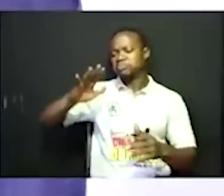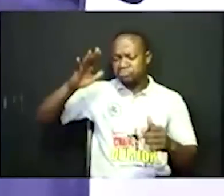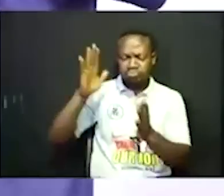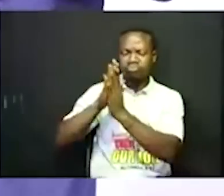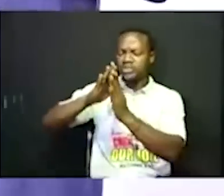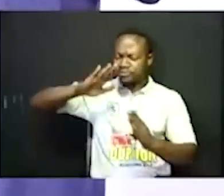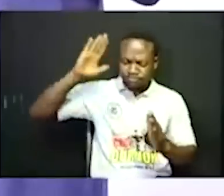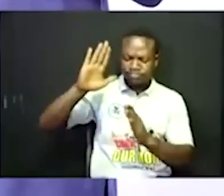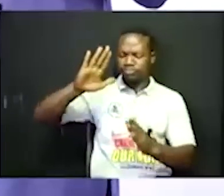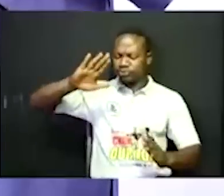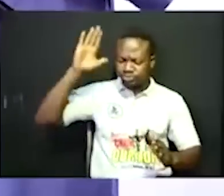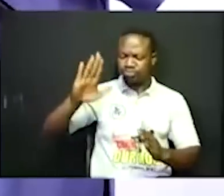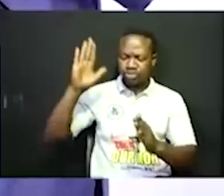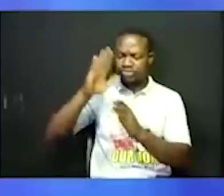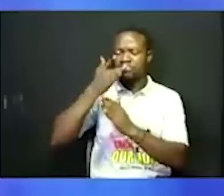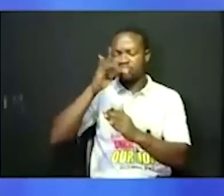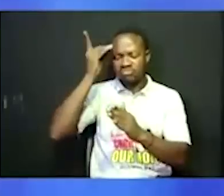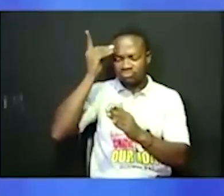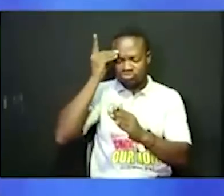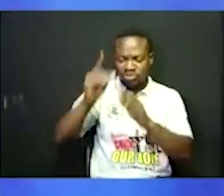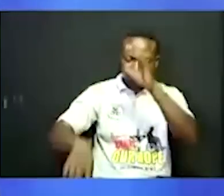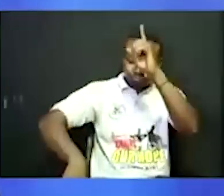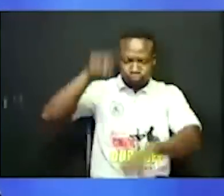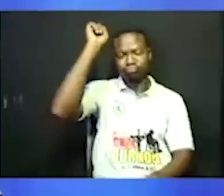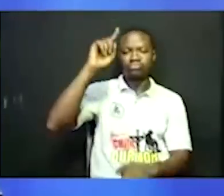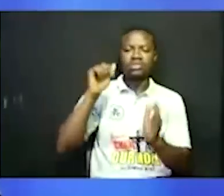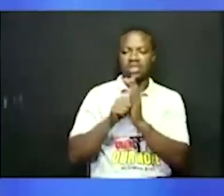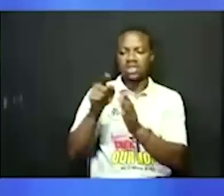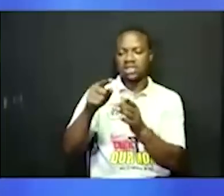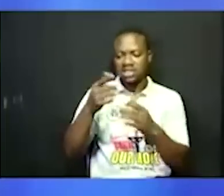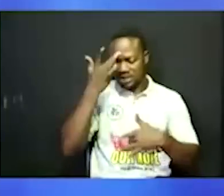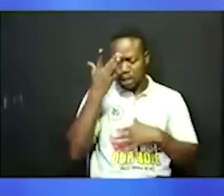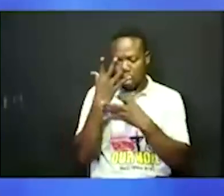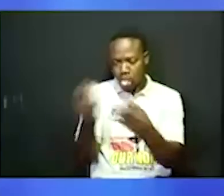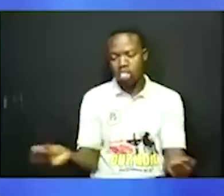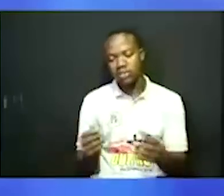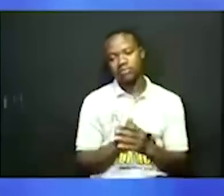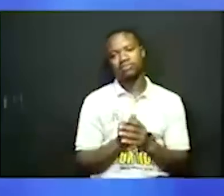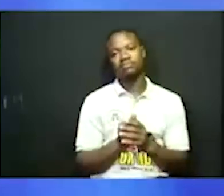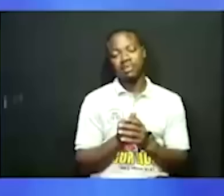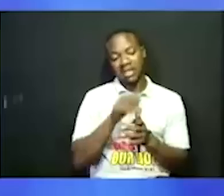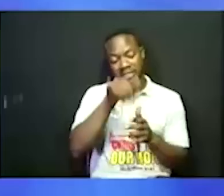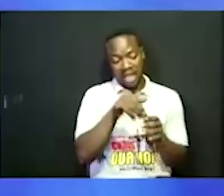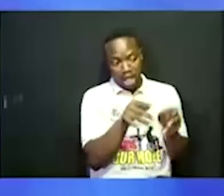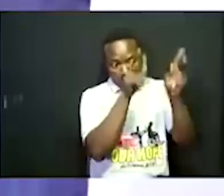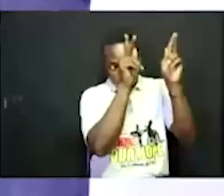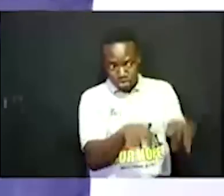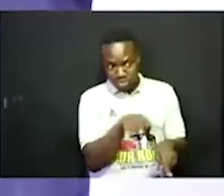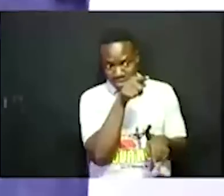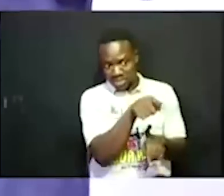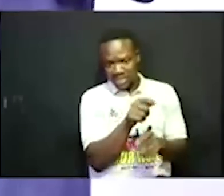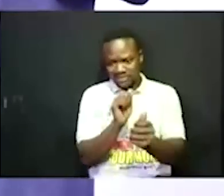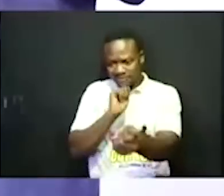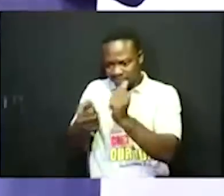nani yari ayira. The average human being cannot contend with such spirits. Now we know you mean fire